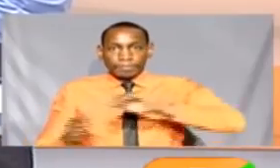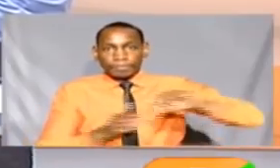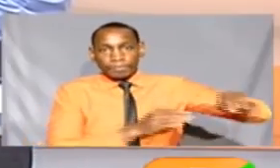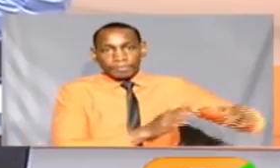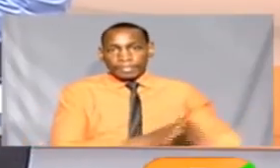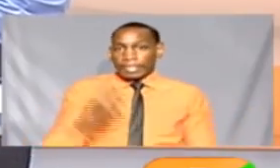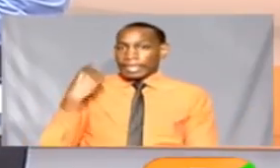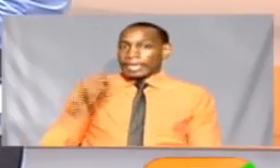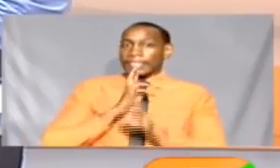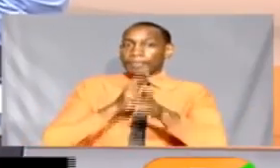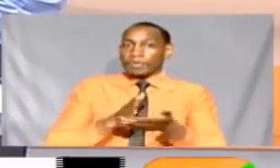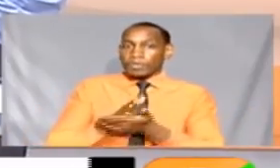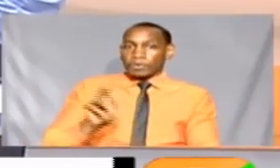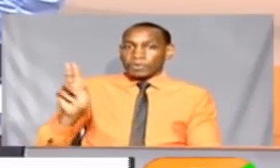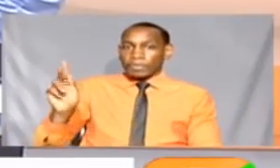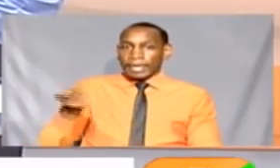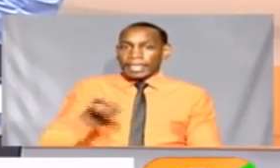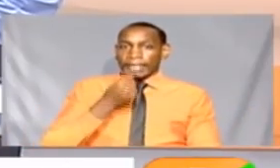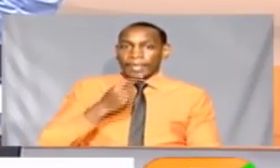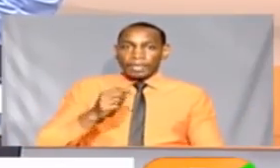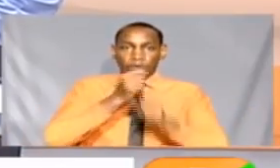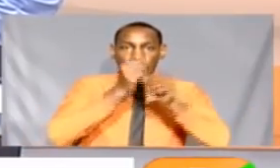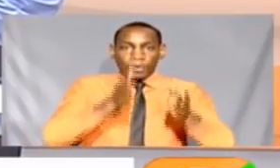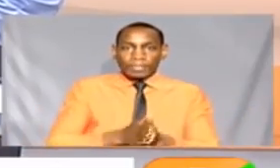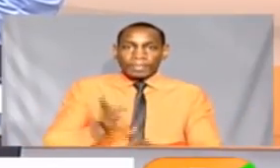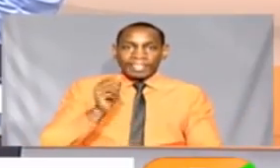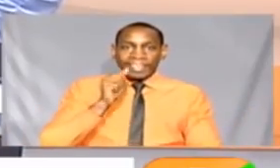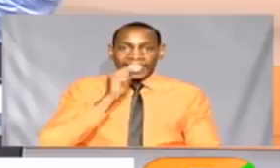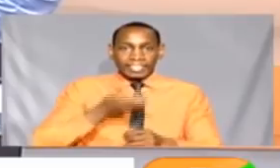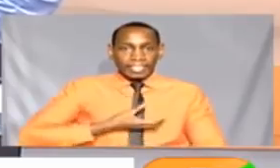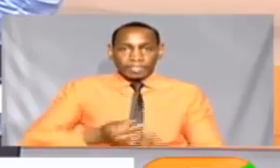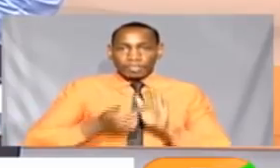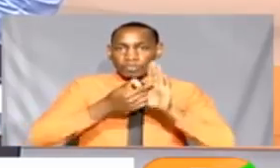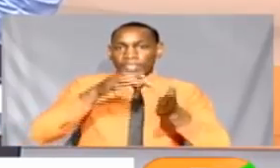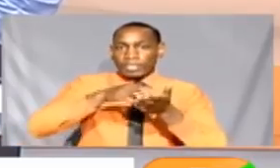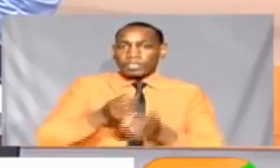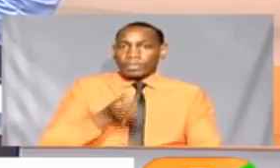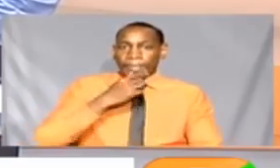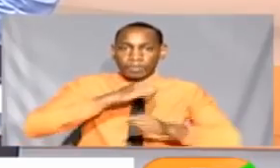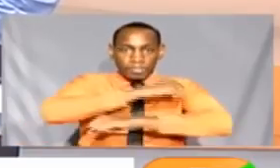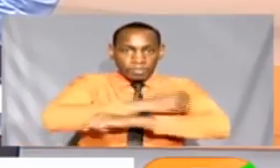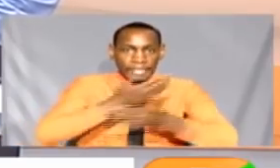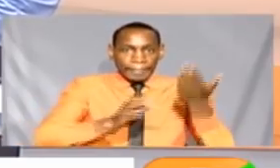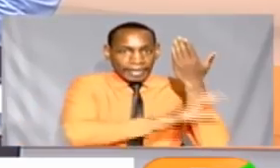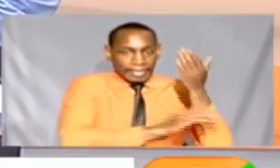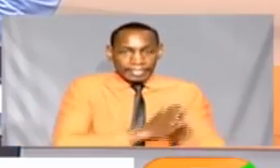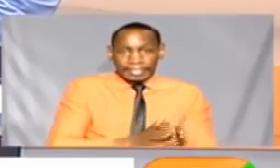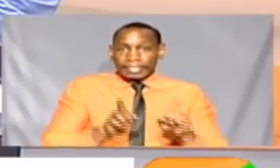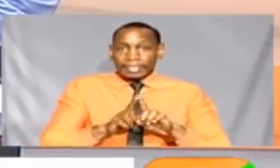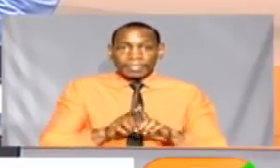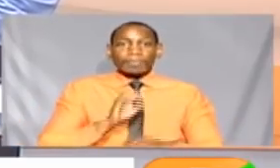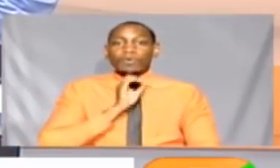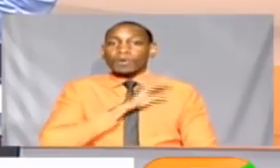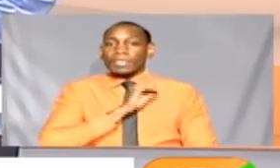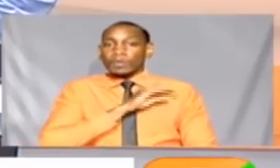A recent report by the Kenya Medical Practitioners and Dentists Council detailing the state of medical schools in the country is causing an